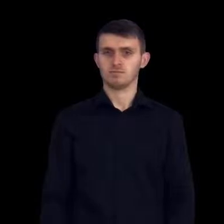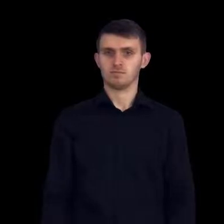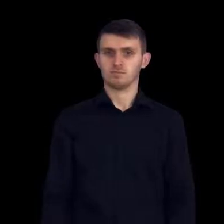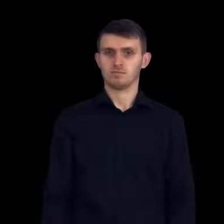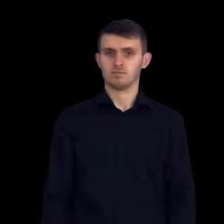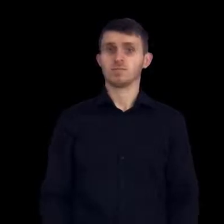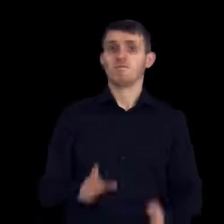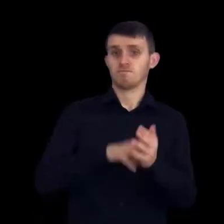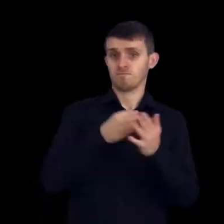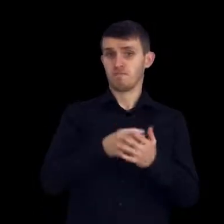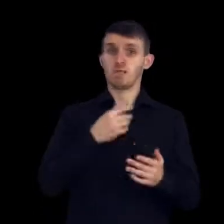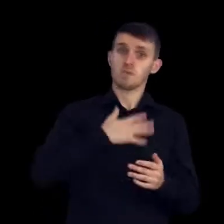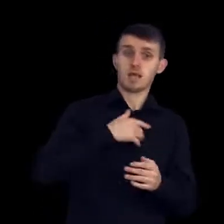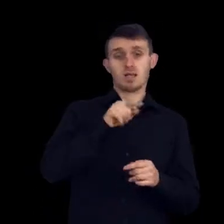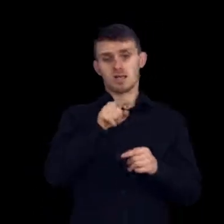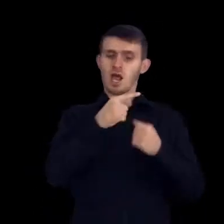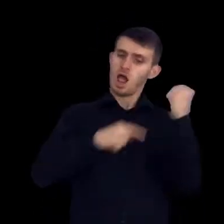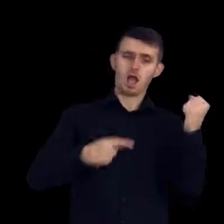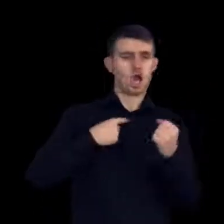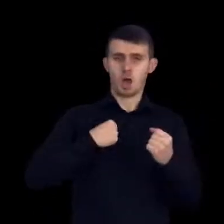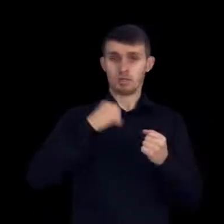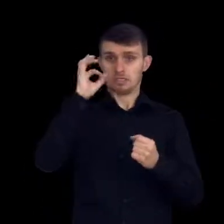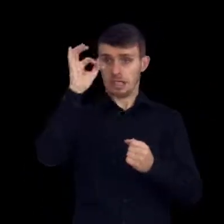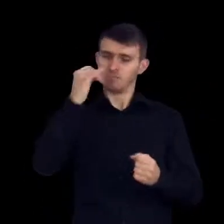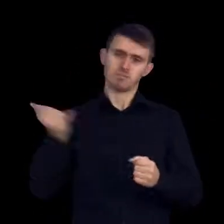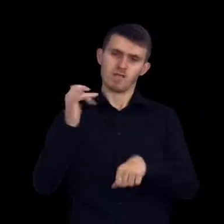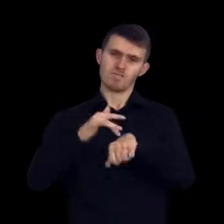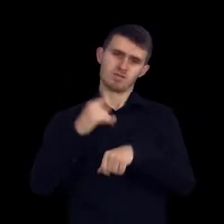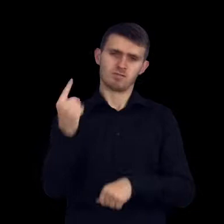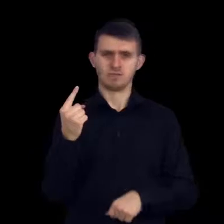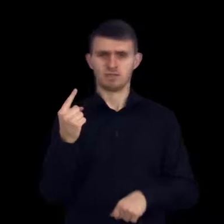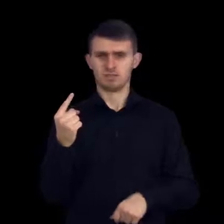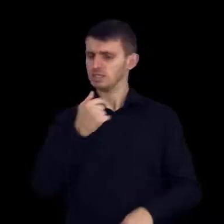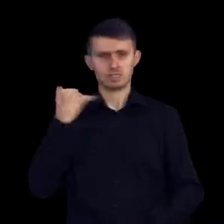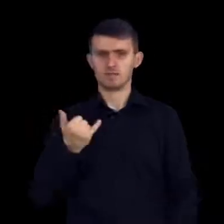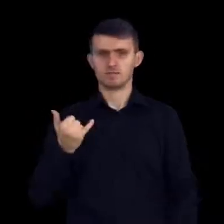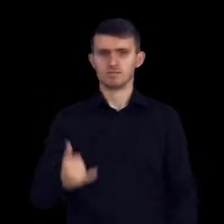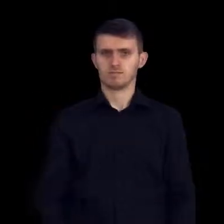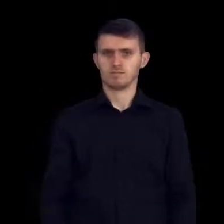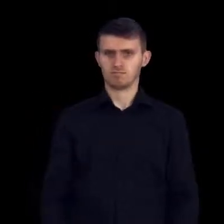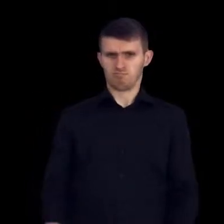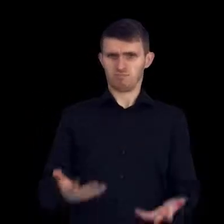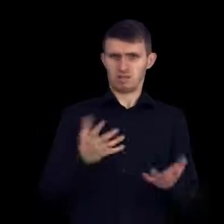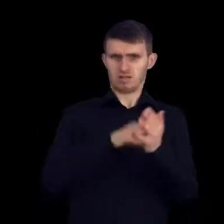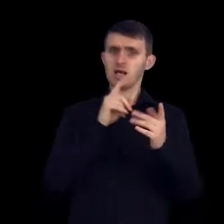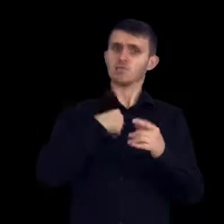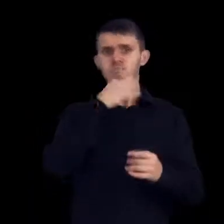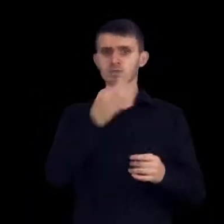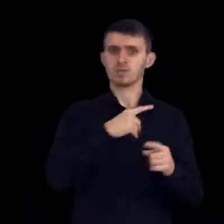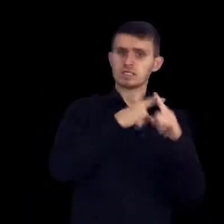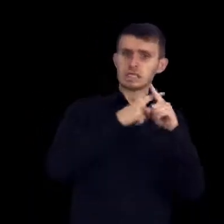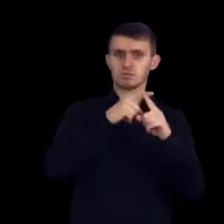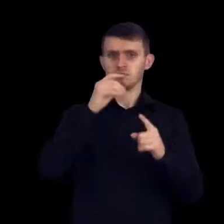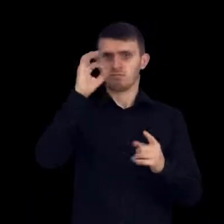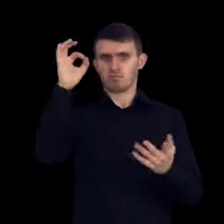to the zeroth power. Now, any number other than 0 to the zeroth power is going to be 1. So if I